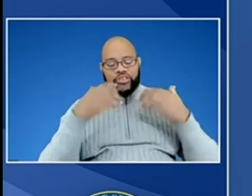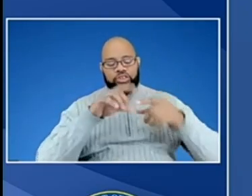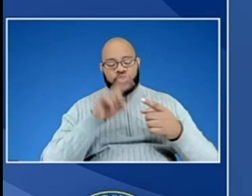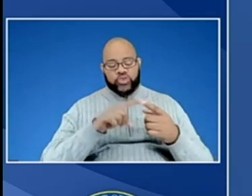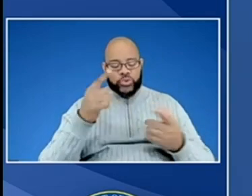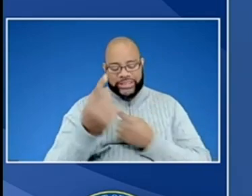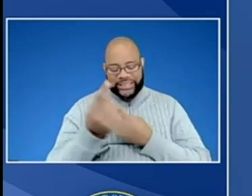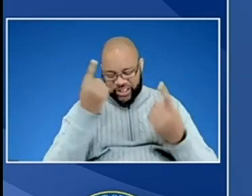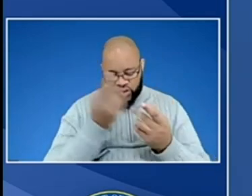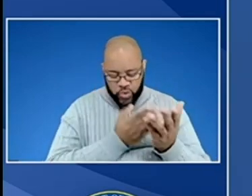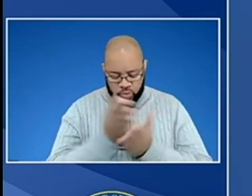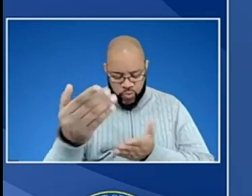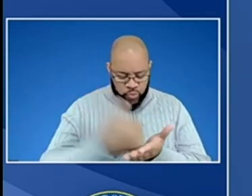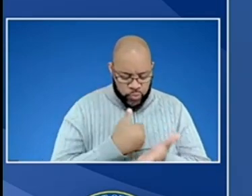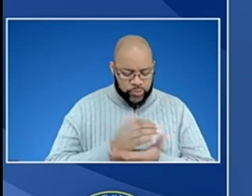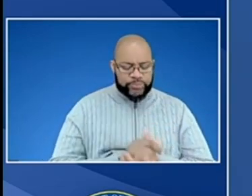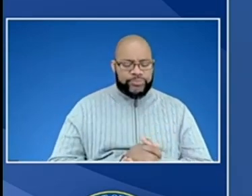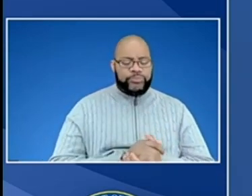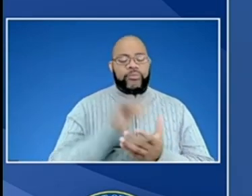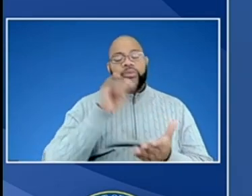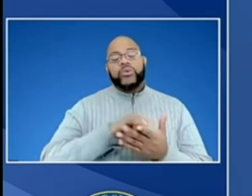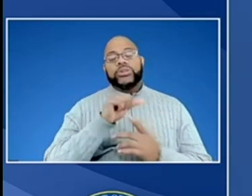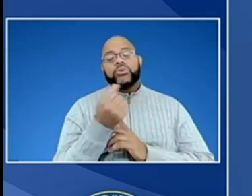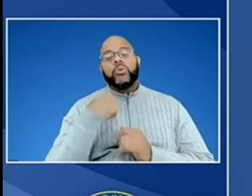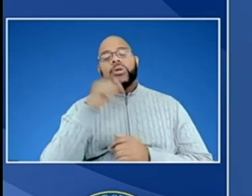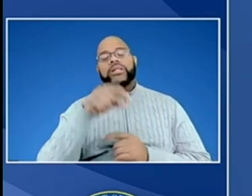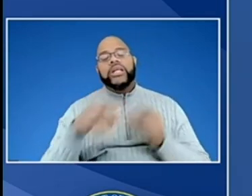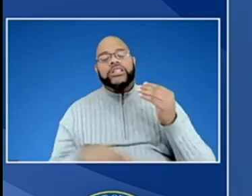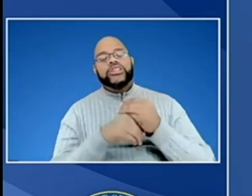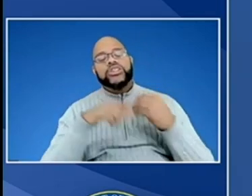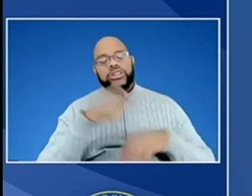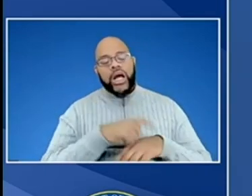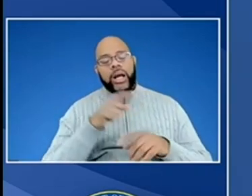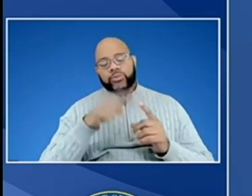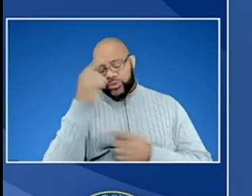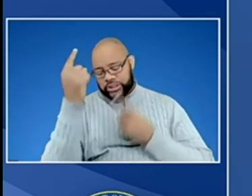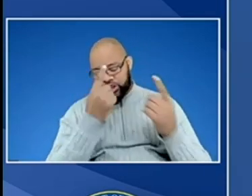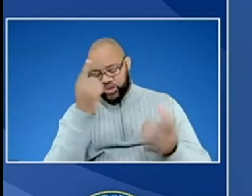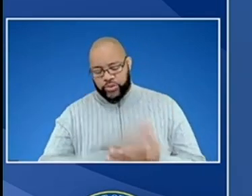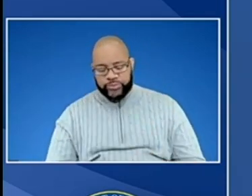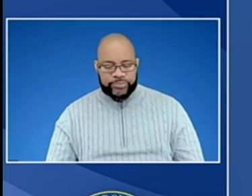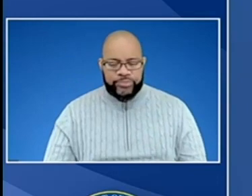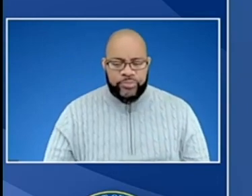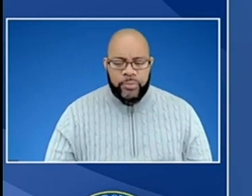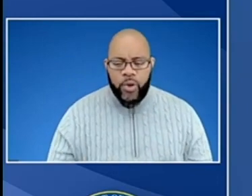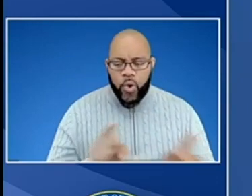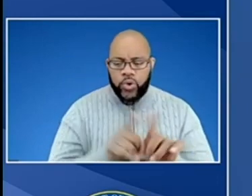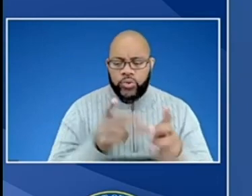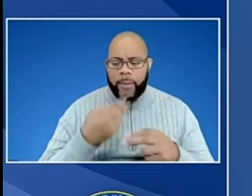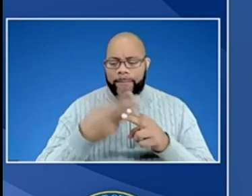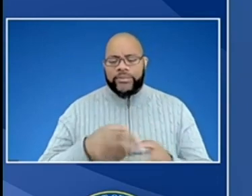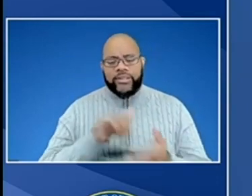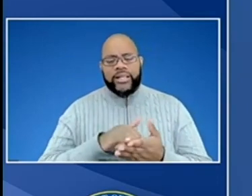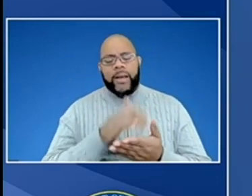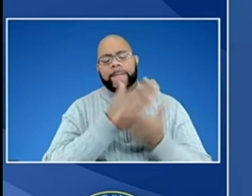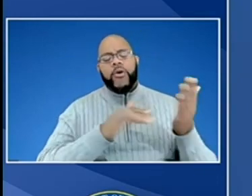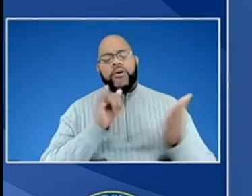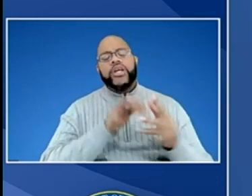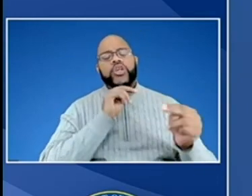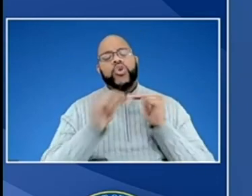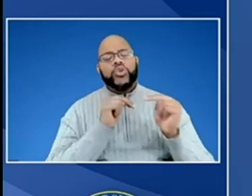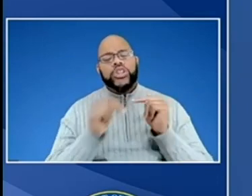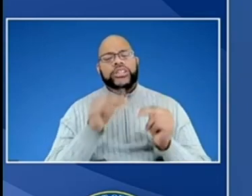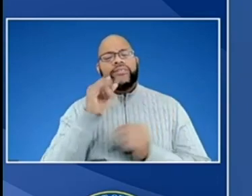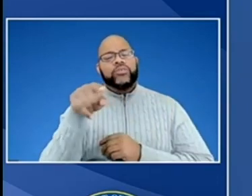consider them thoroughly. In those cases, we'll need additional time to consider. I also want to mention that as a part of these negotiations,